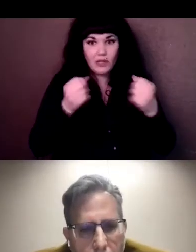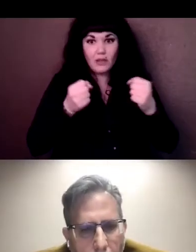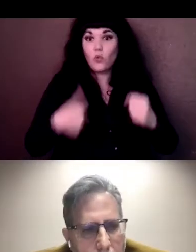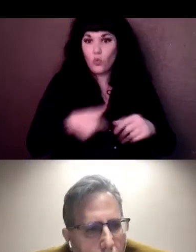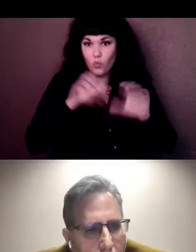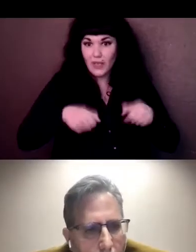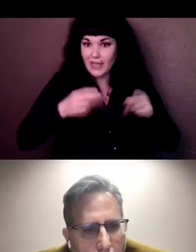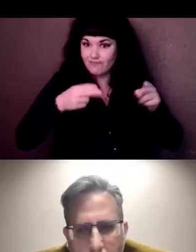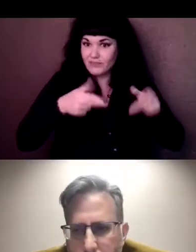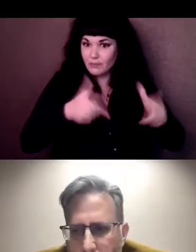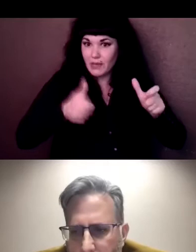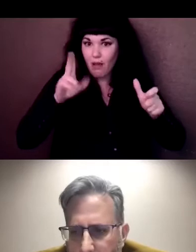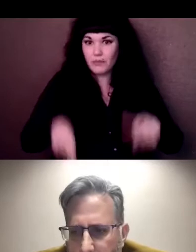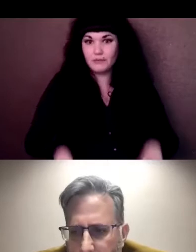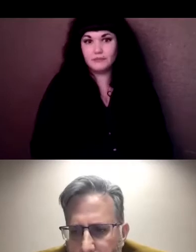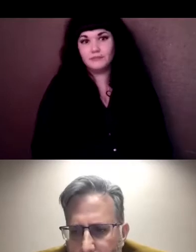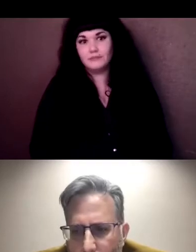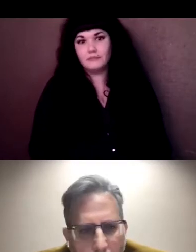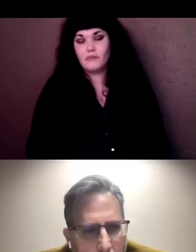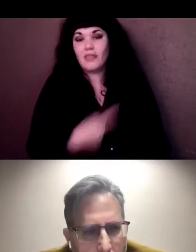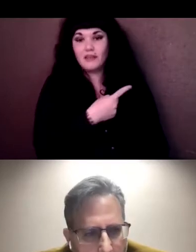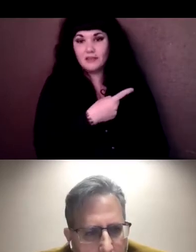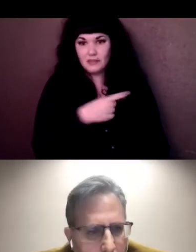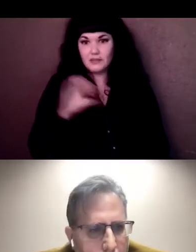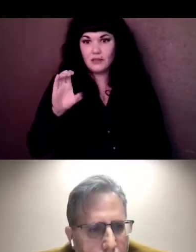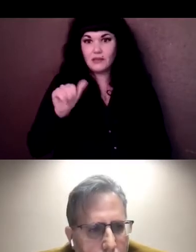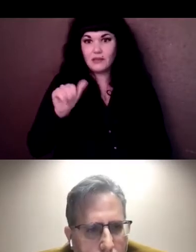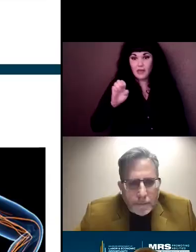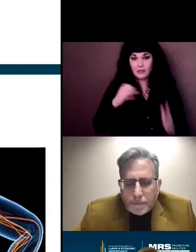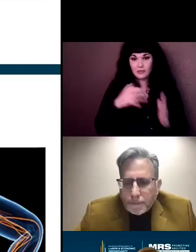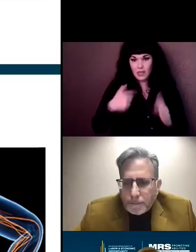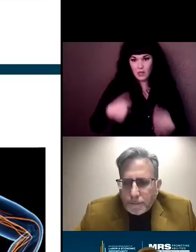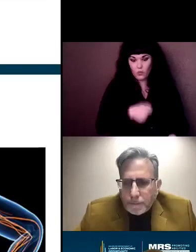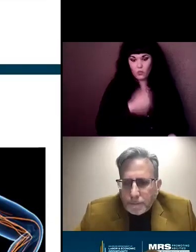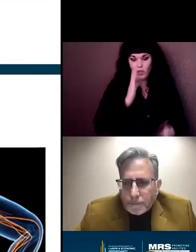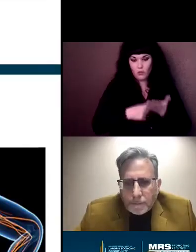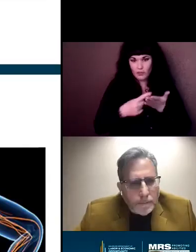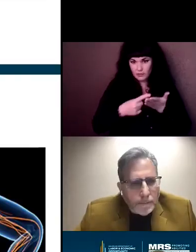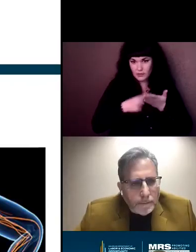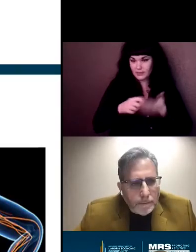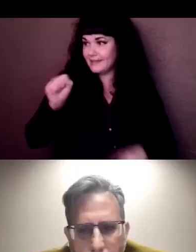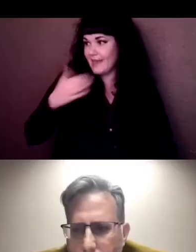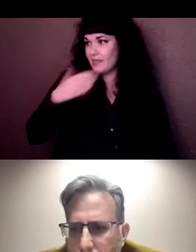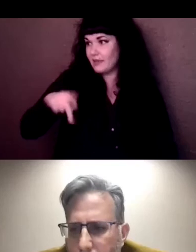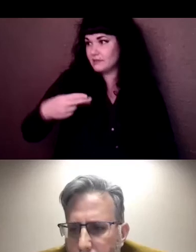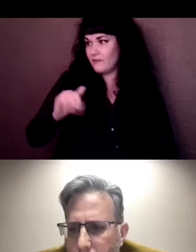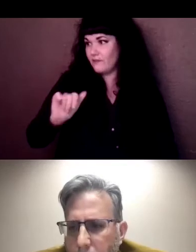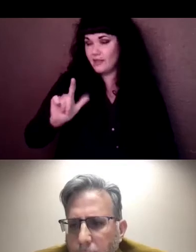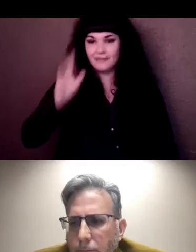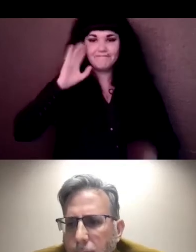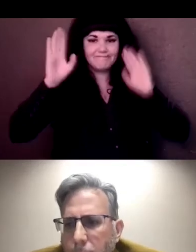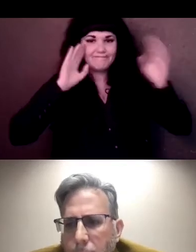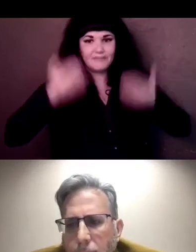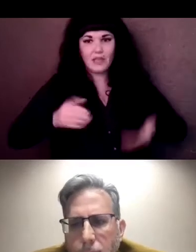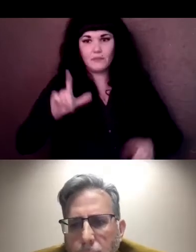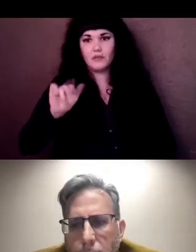And this is a case study that I believe will be discussed here. Yep. Thanks, Phil. Hi, everyone. I'm Lindsay